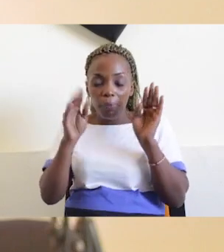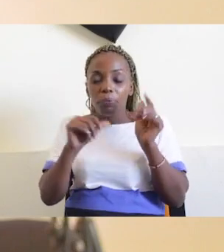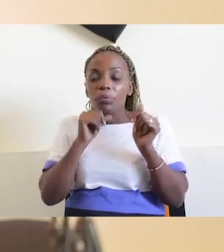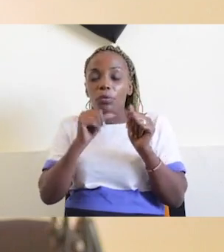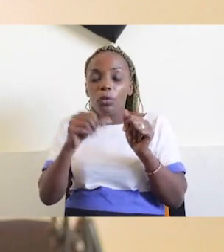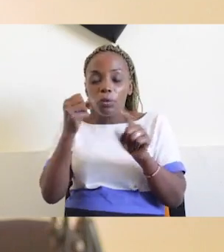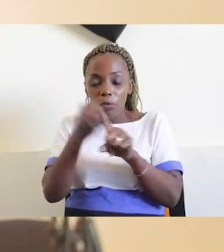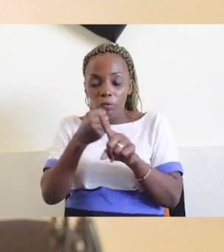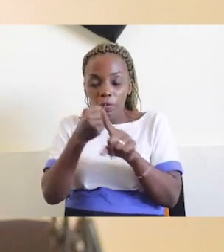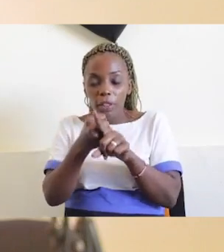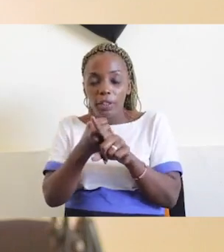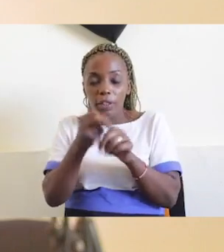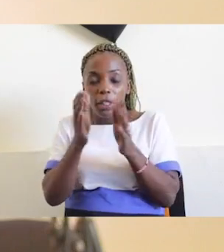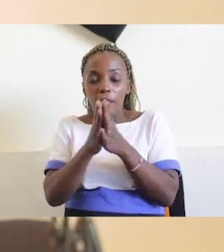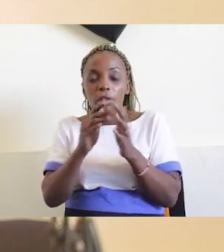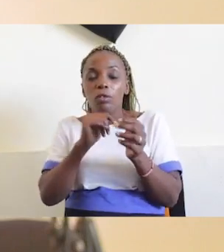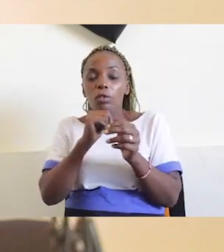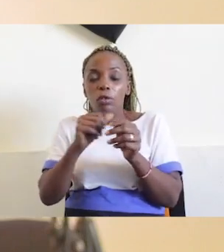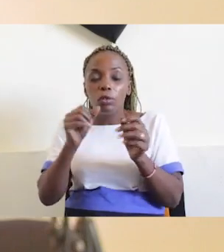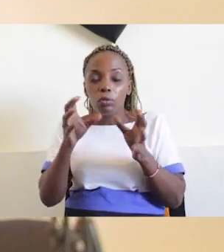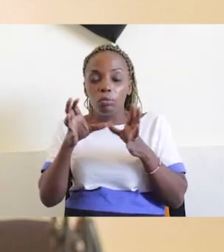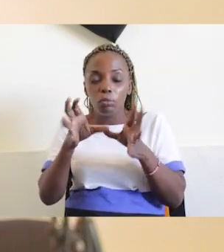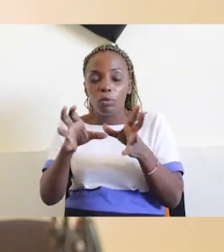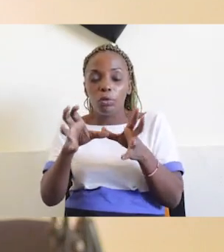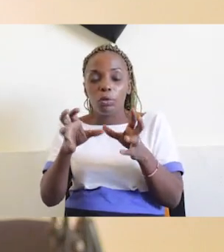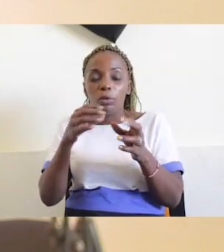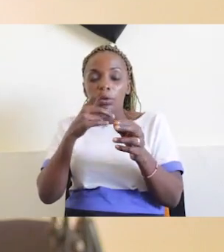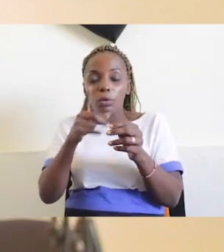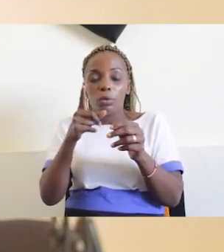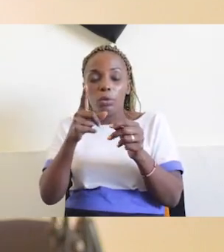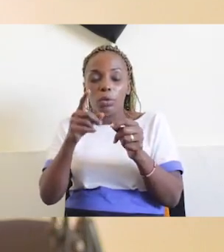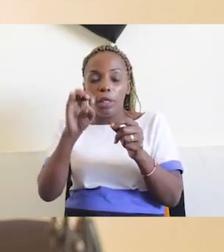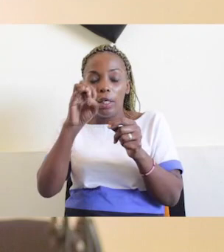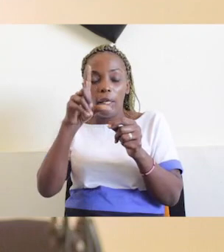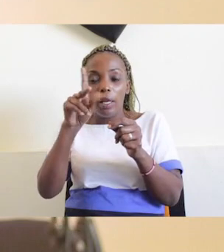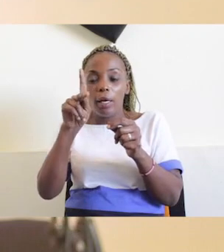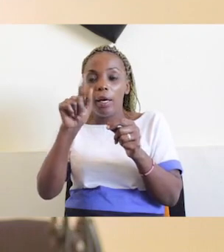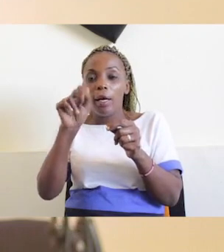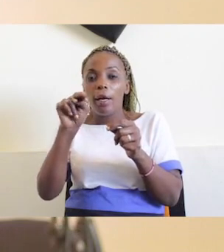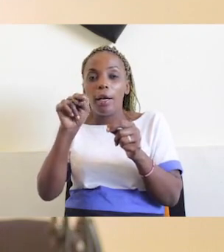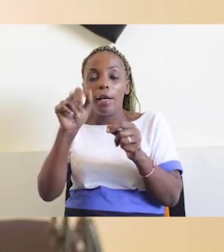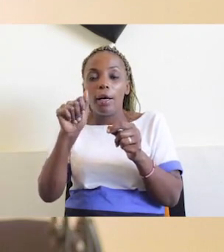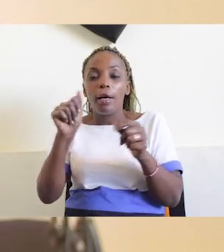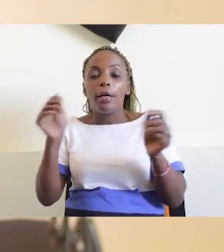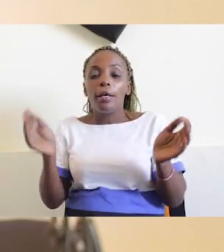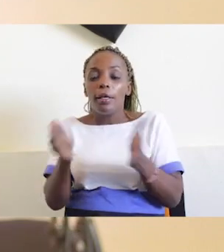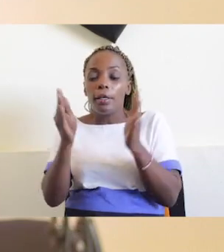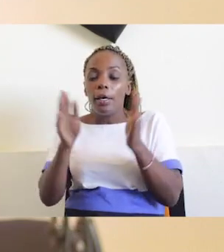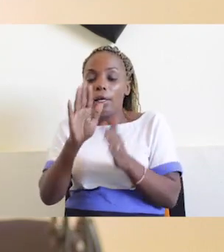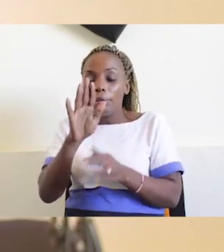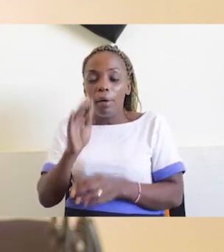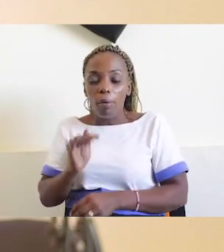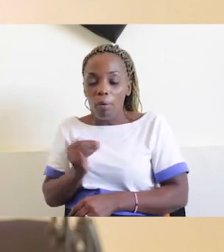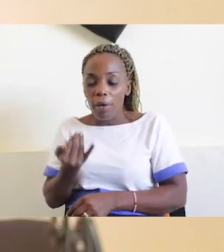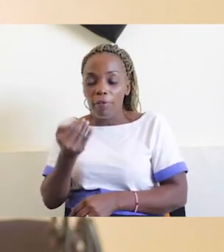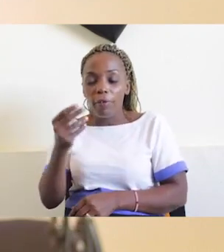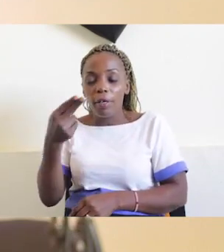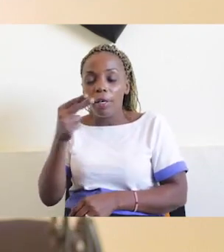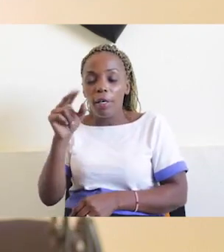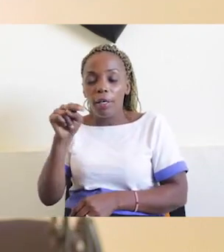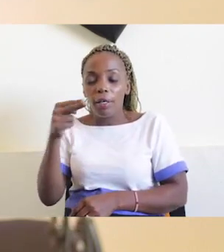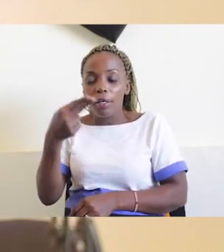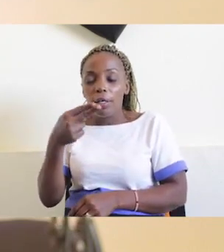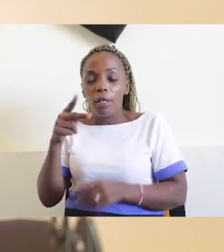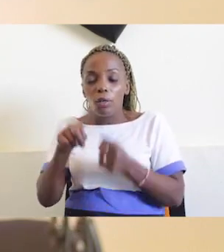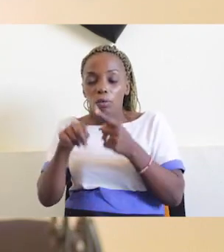to pursue and not to push on. And so Elkanah encouraged his wife Hannah